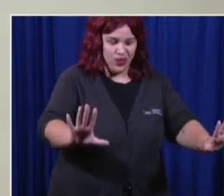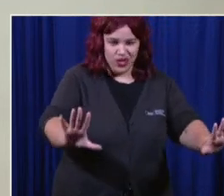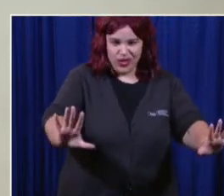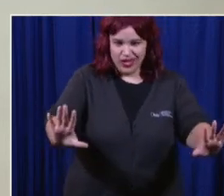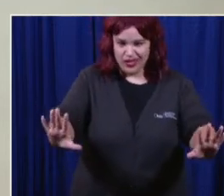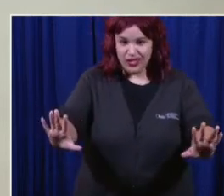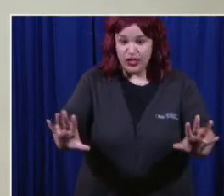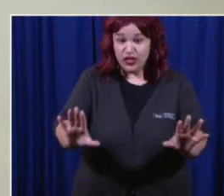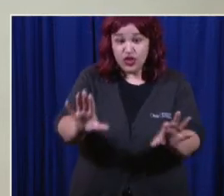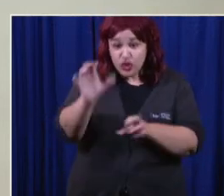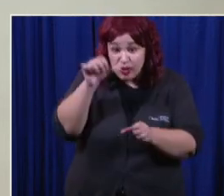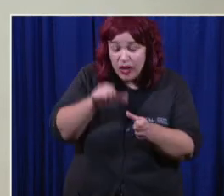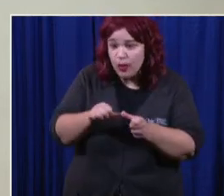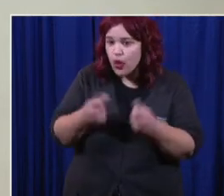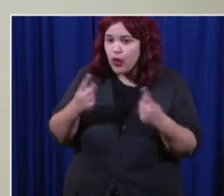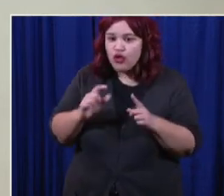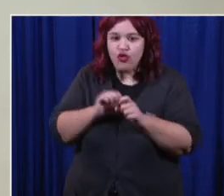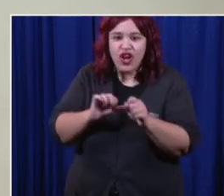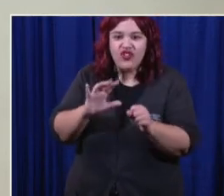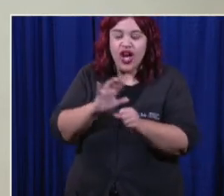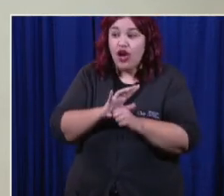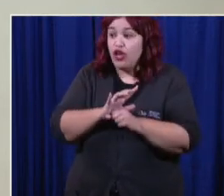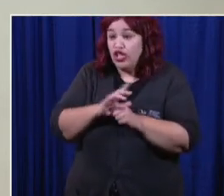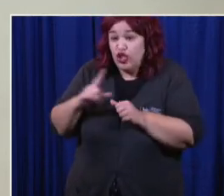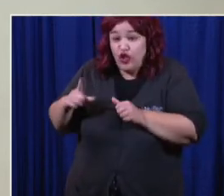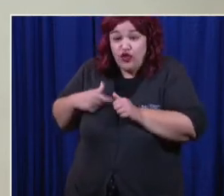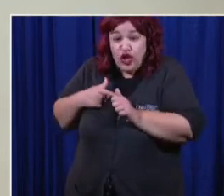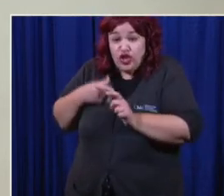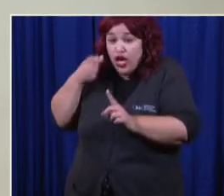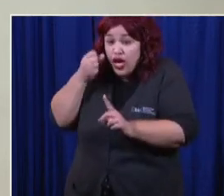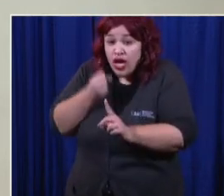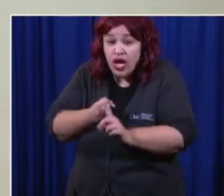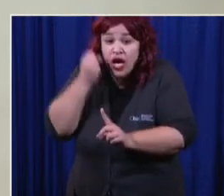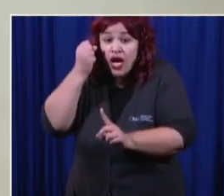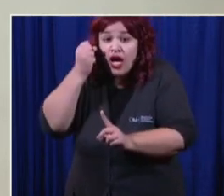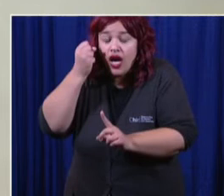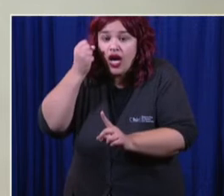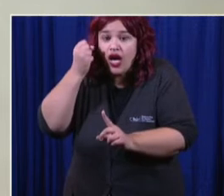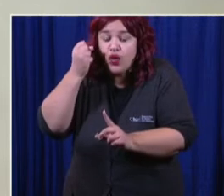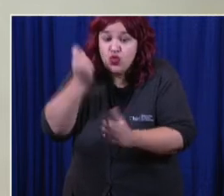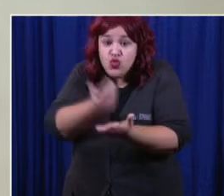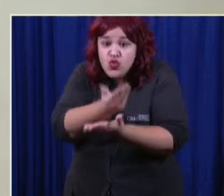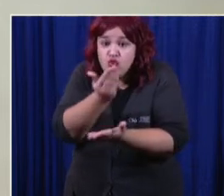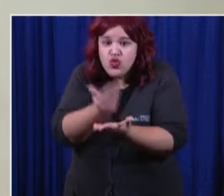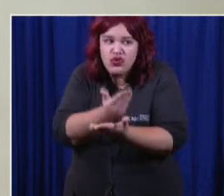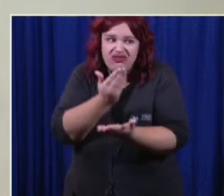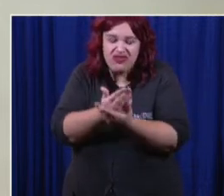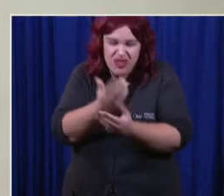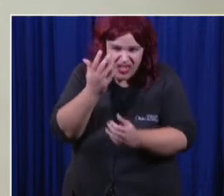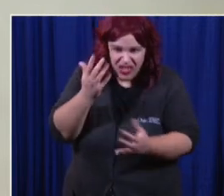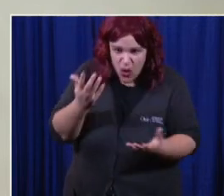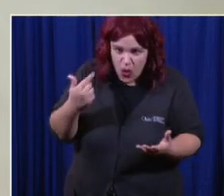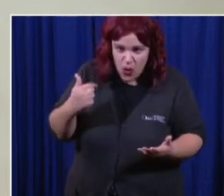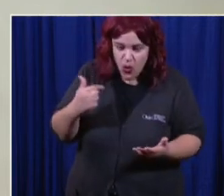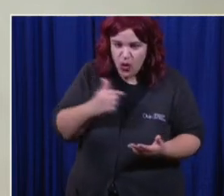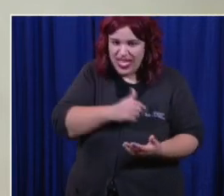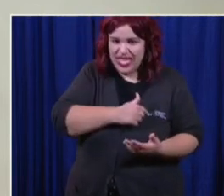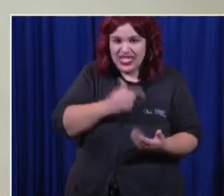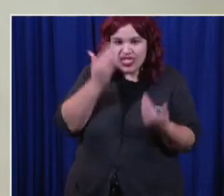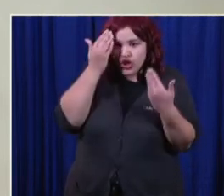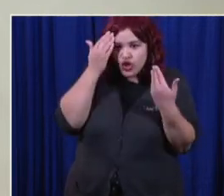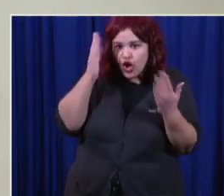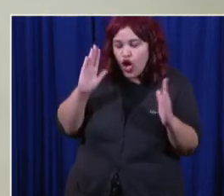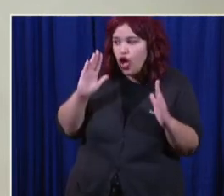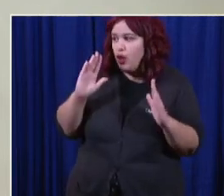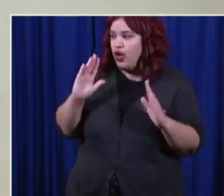much we didn't have the testing. We didn't understand the epidemiology. We really didn't know where it was. And so we used instruments